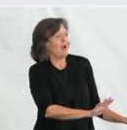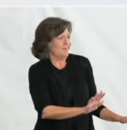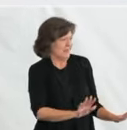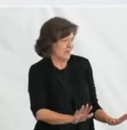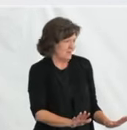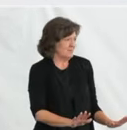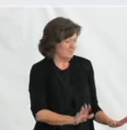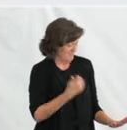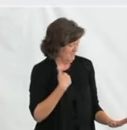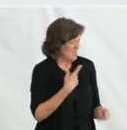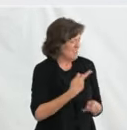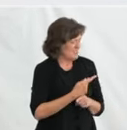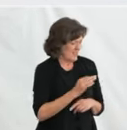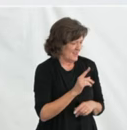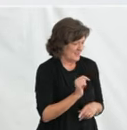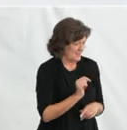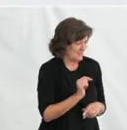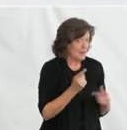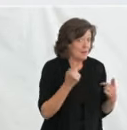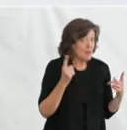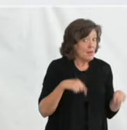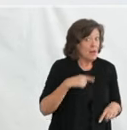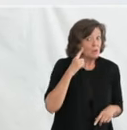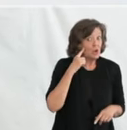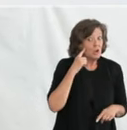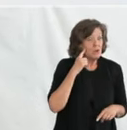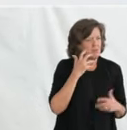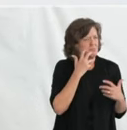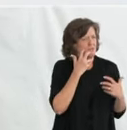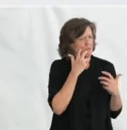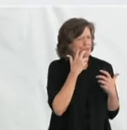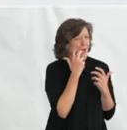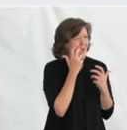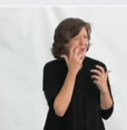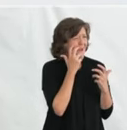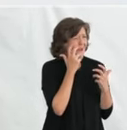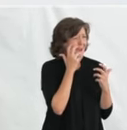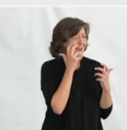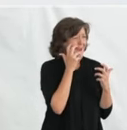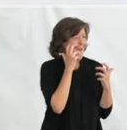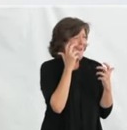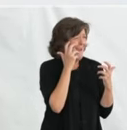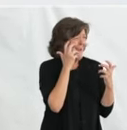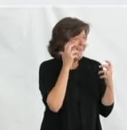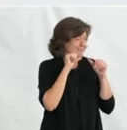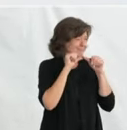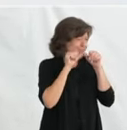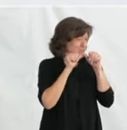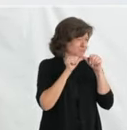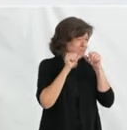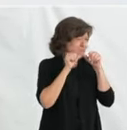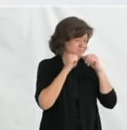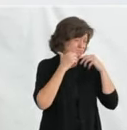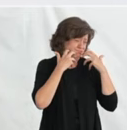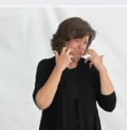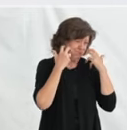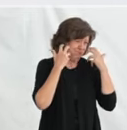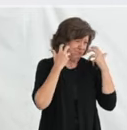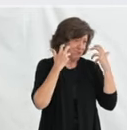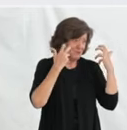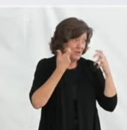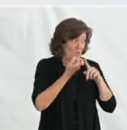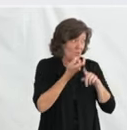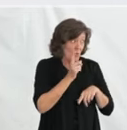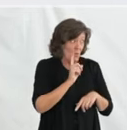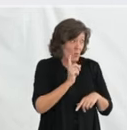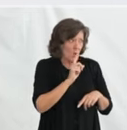we heard a scream, a long, loud, shrill, piercing scream. It came from